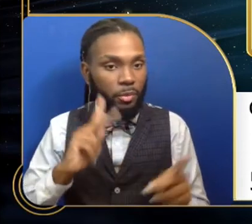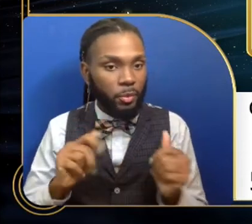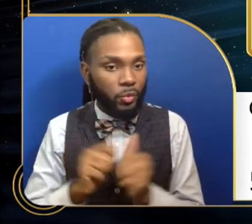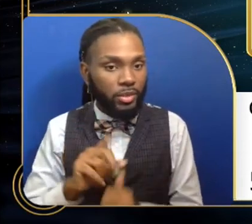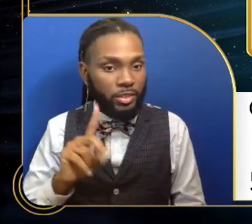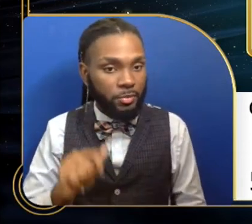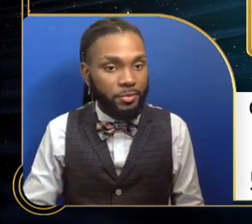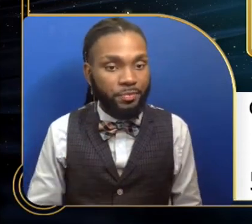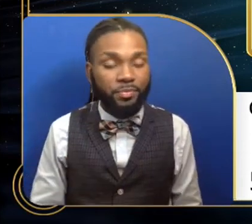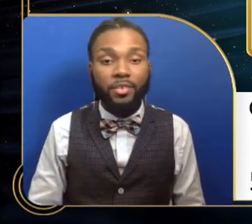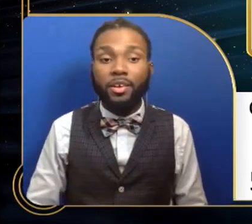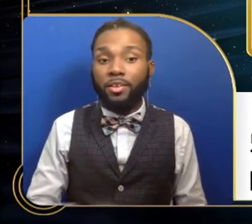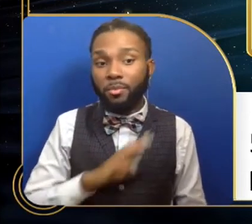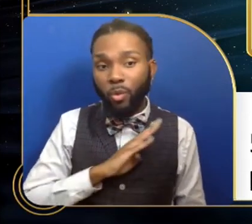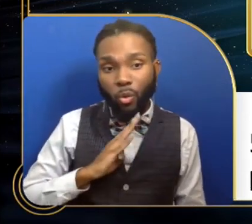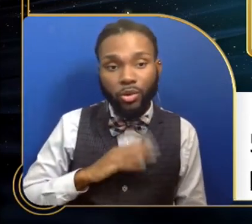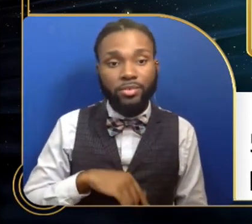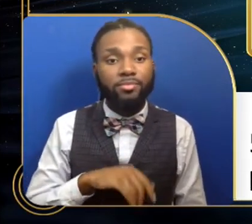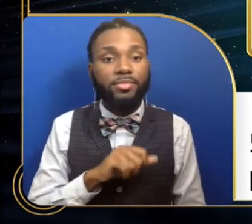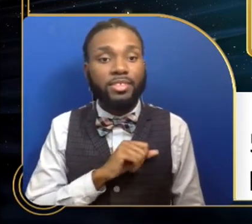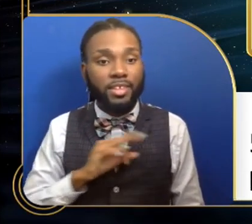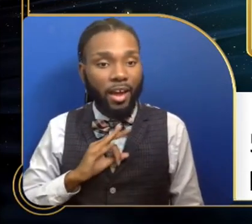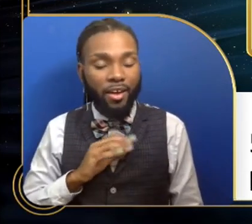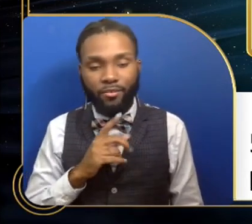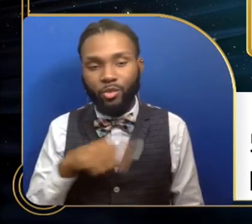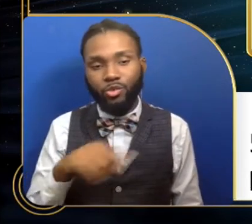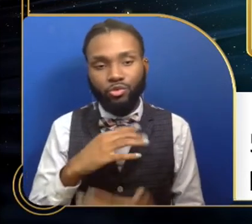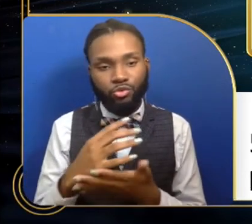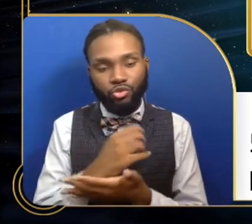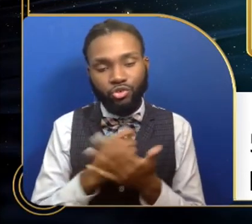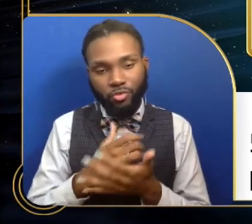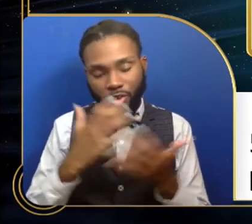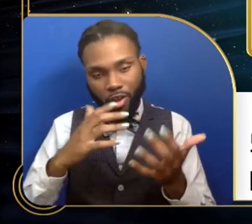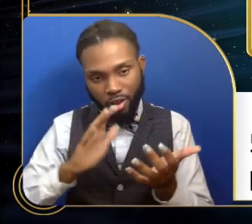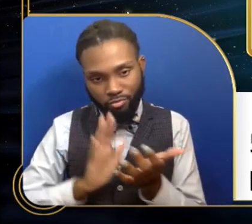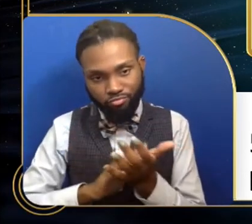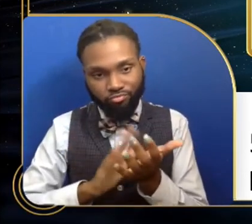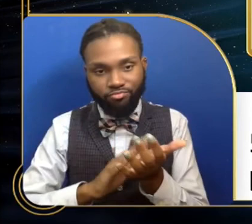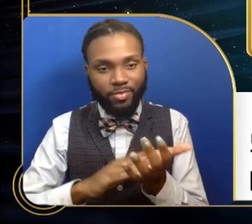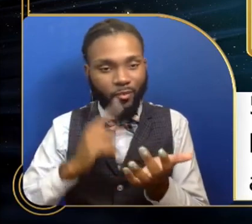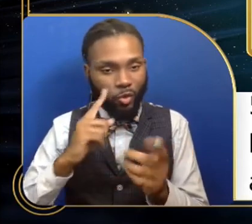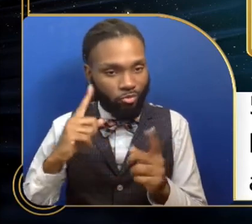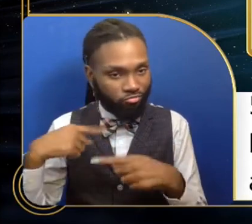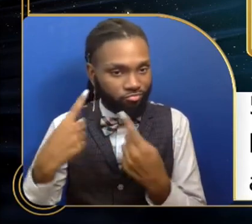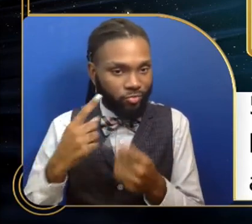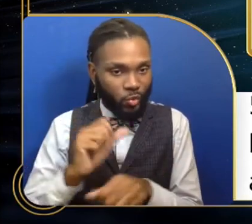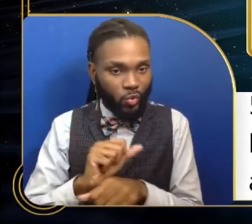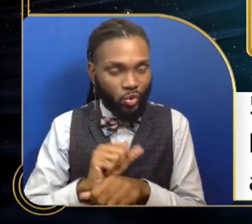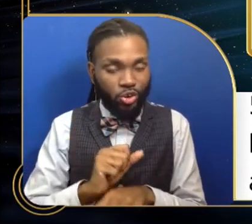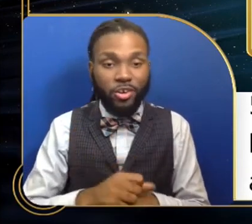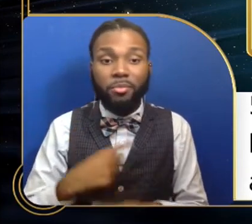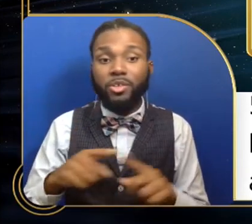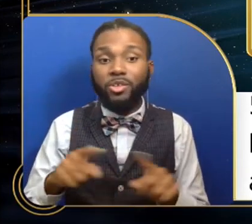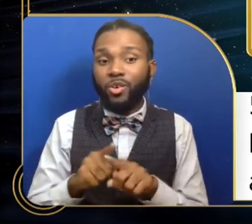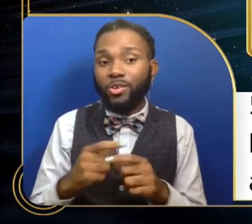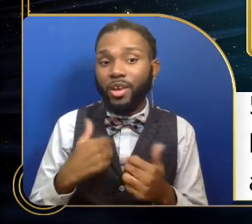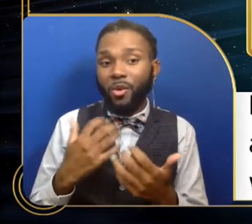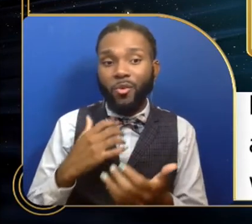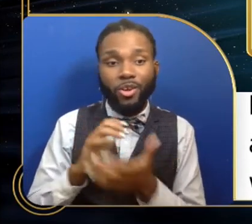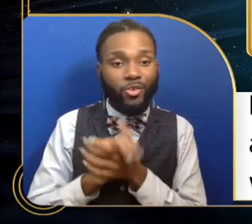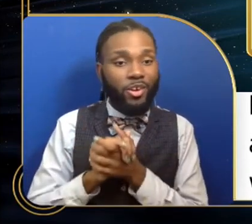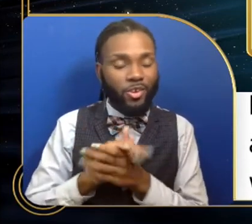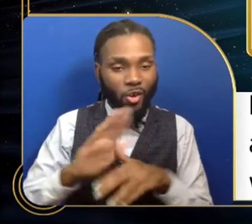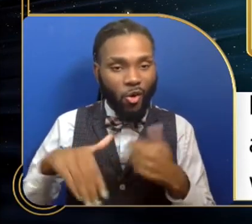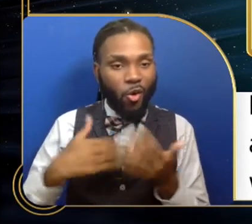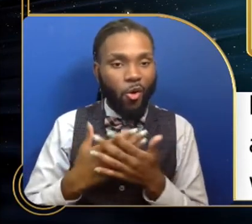the staff, you deserve high praise for all the work that you've been doing. And I also want to congratulate all of the awardees